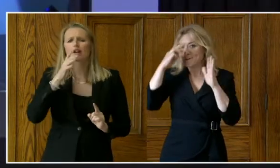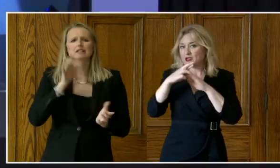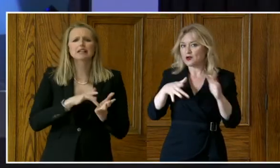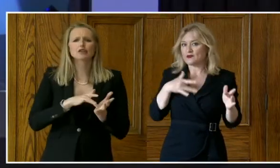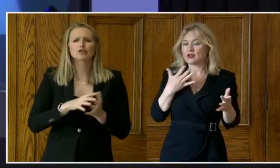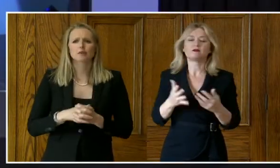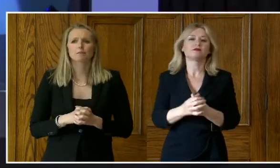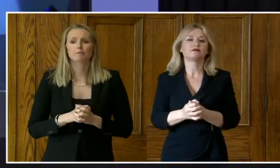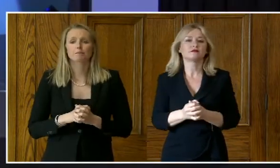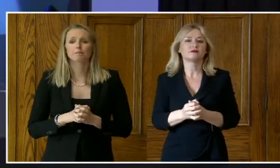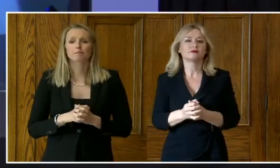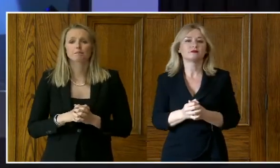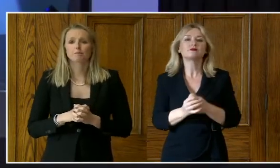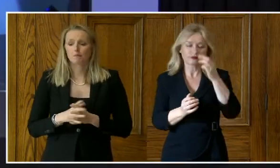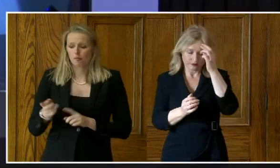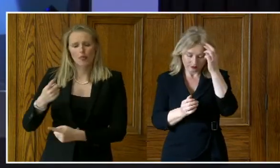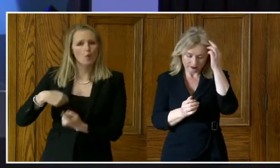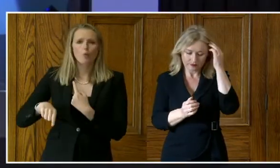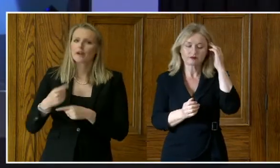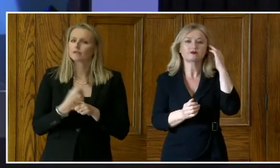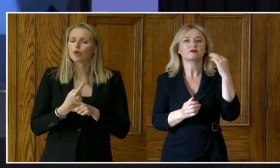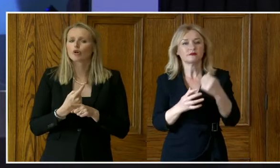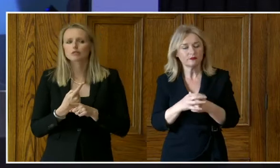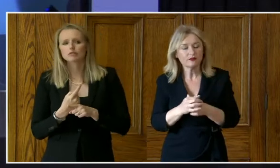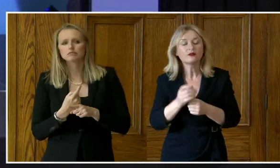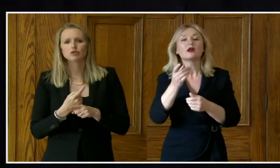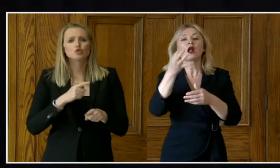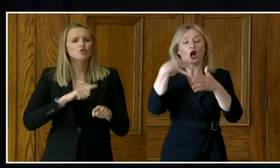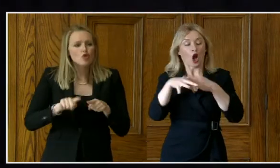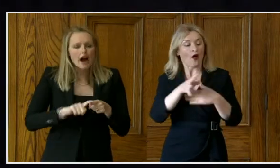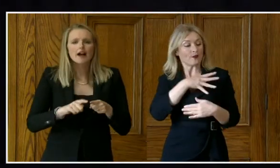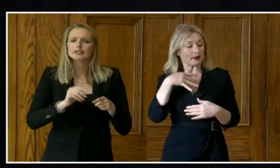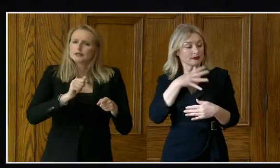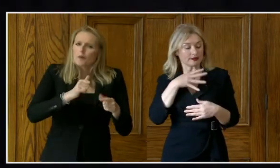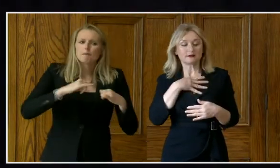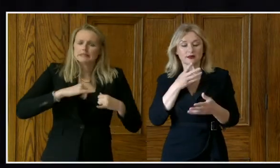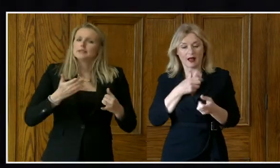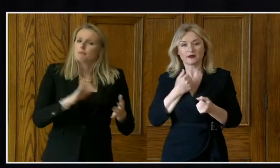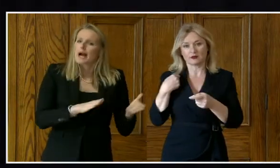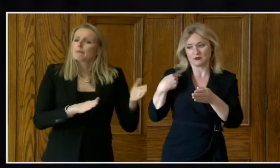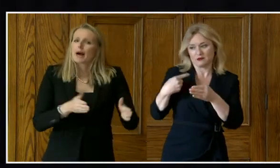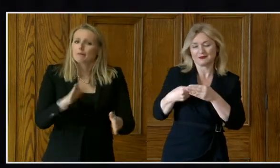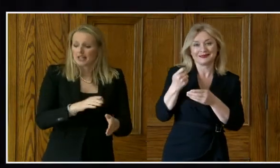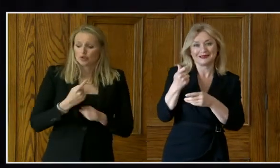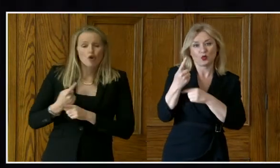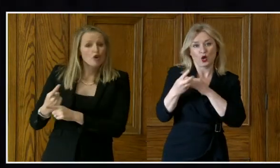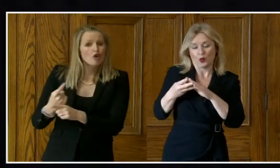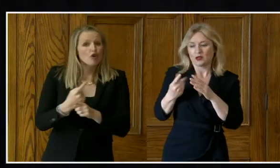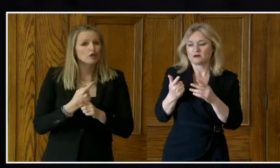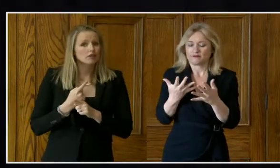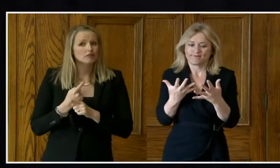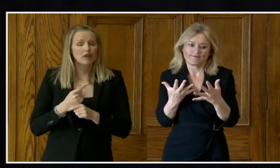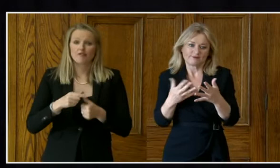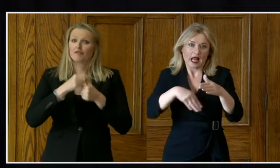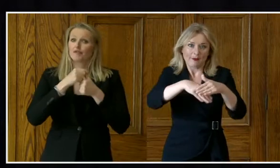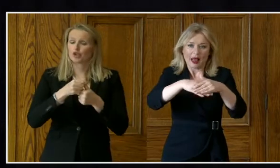has discussed reducing a number of restrictions over the course of the last week. And the first one that was